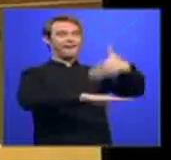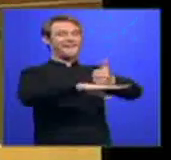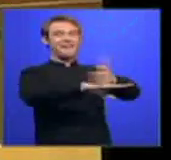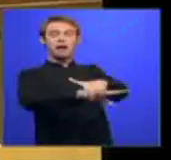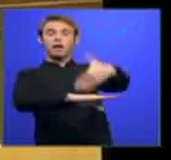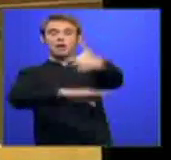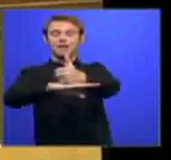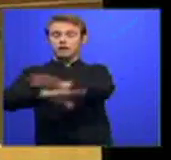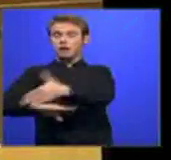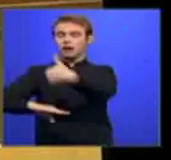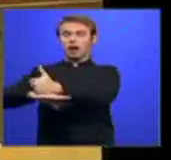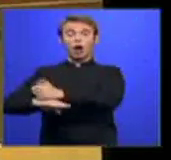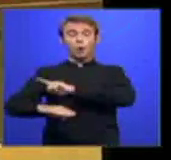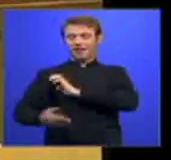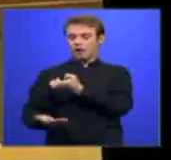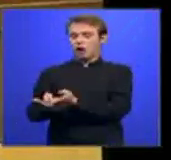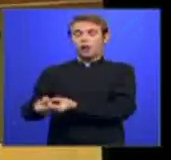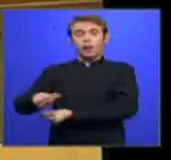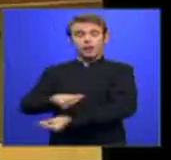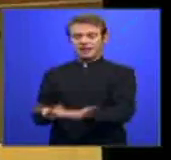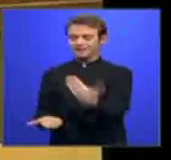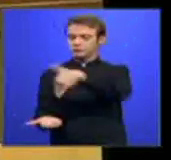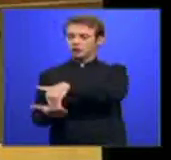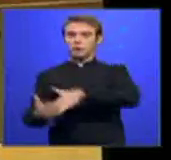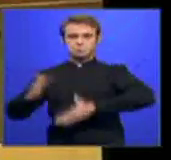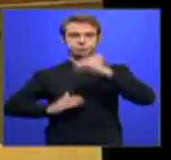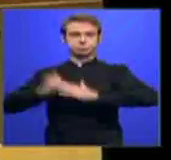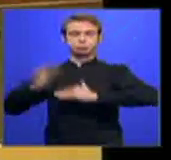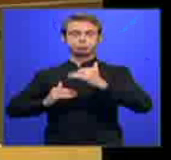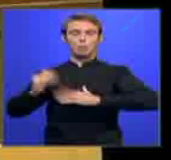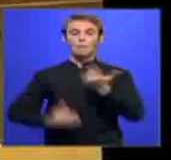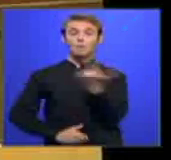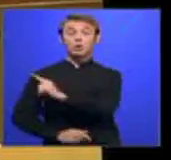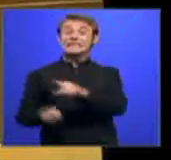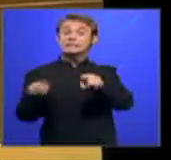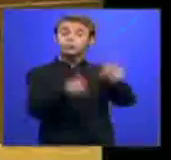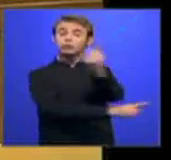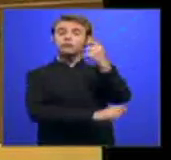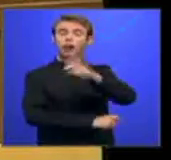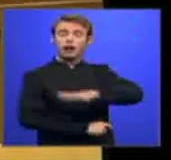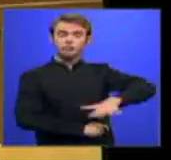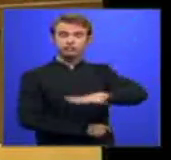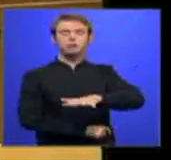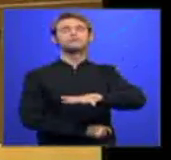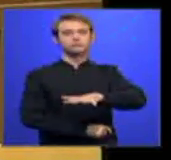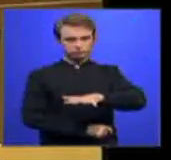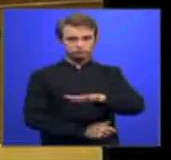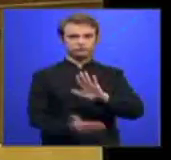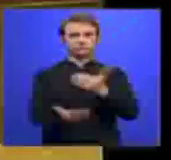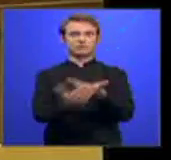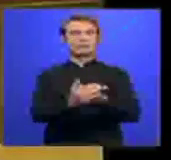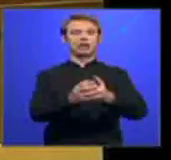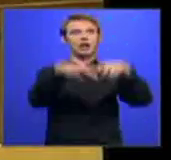centers and also to bring power to rural areas. In